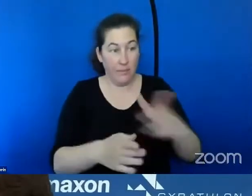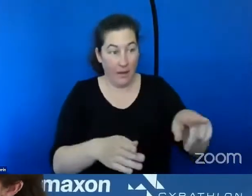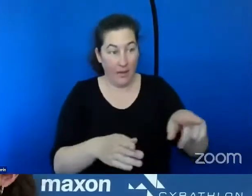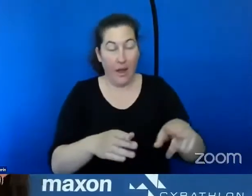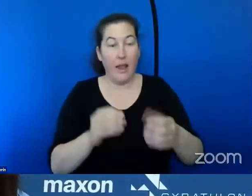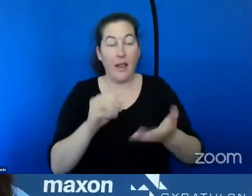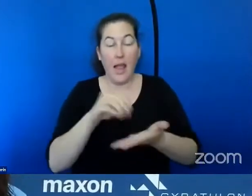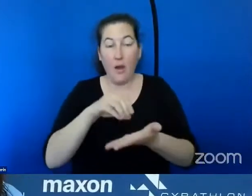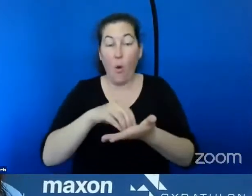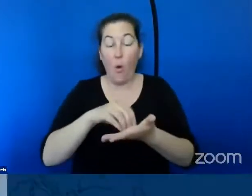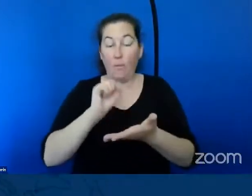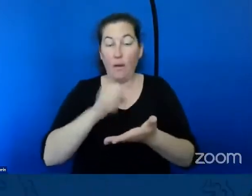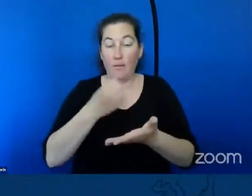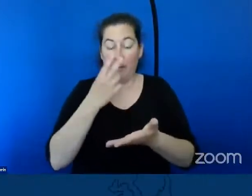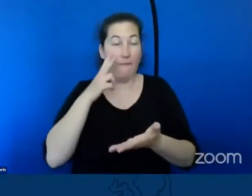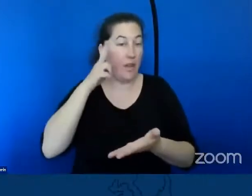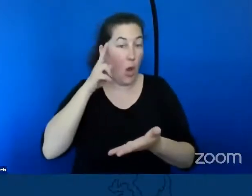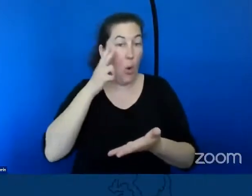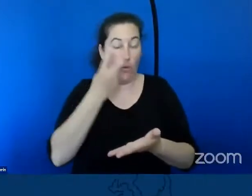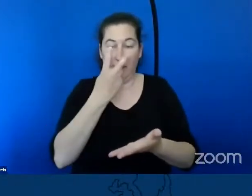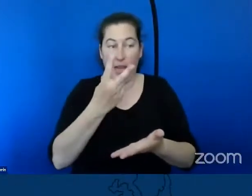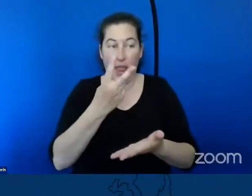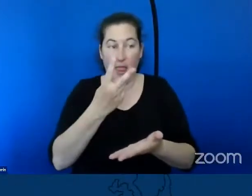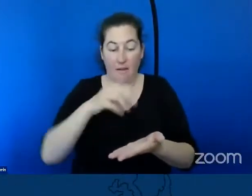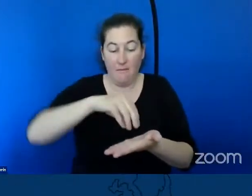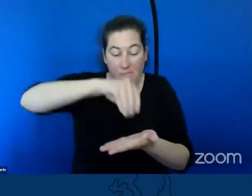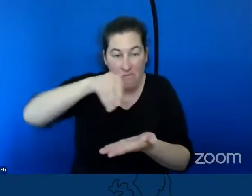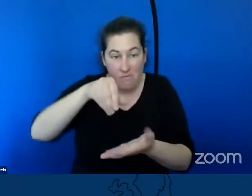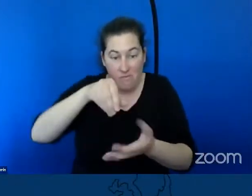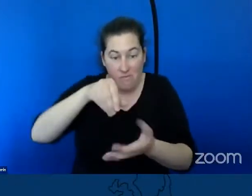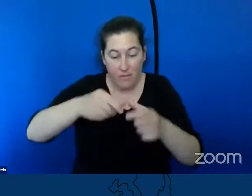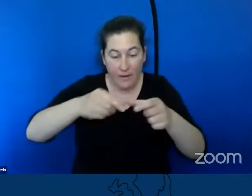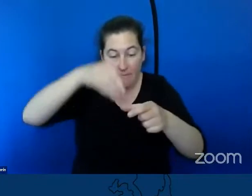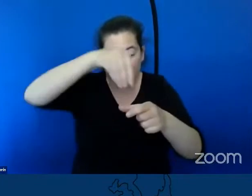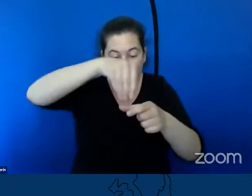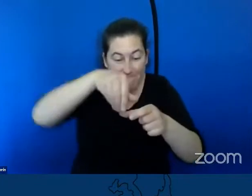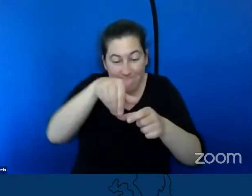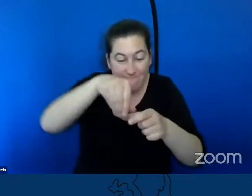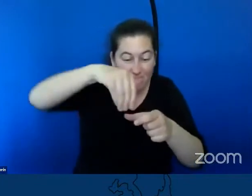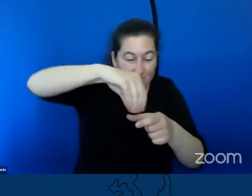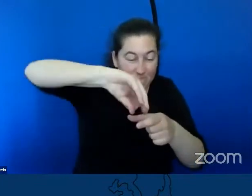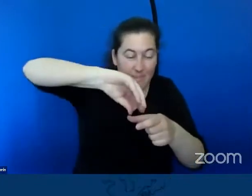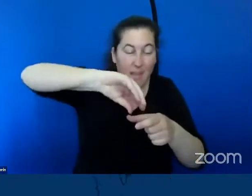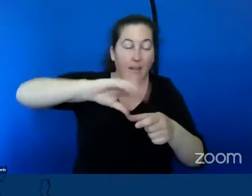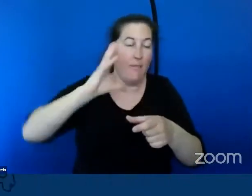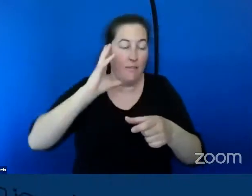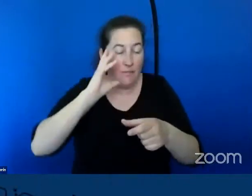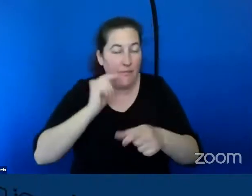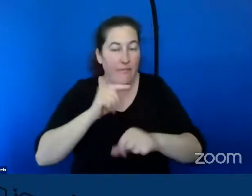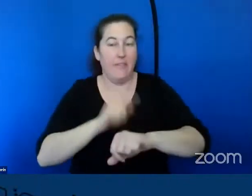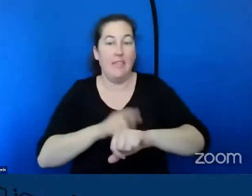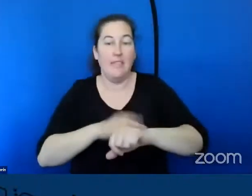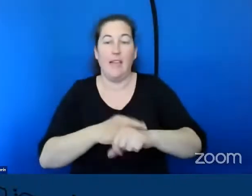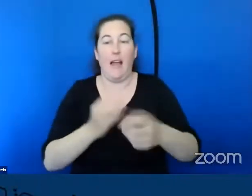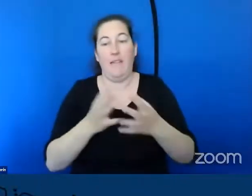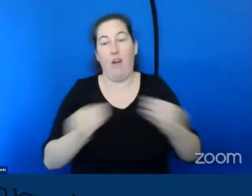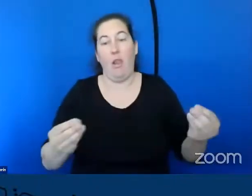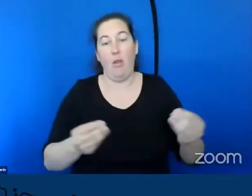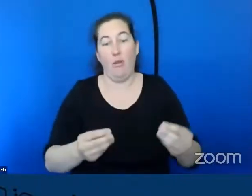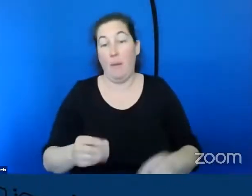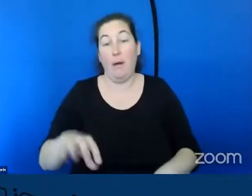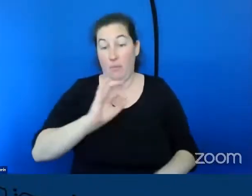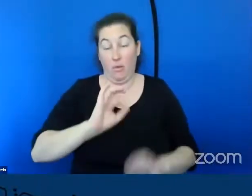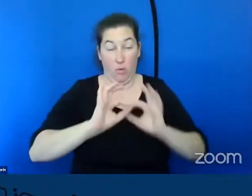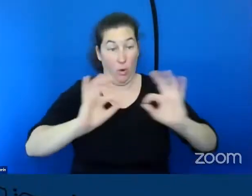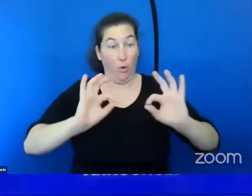them beforehand. So you have to adapt, and your prosthesis has to cope with that. Let's go